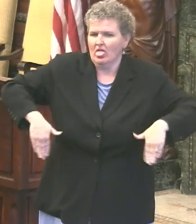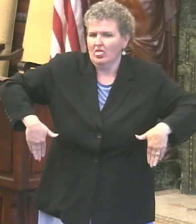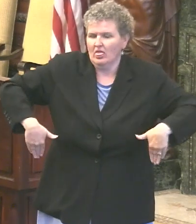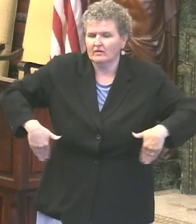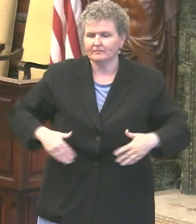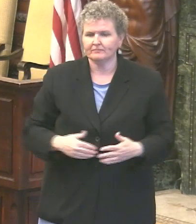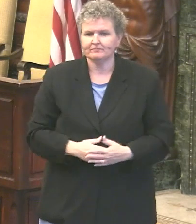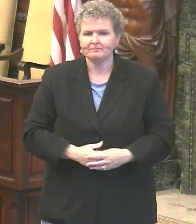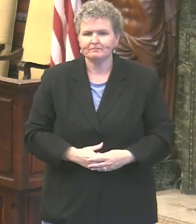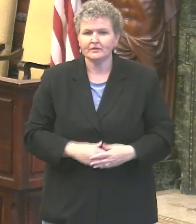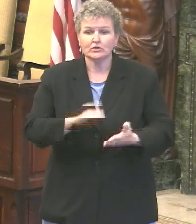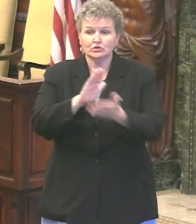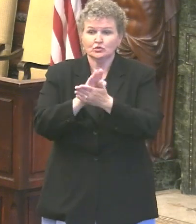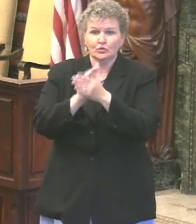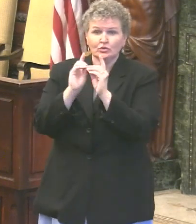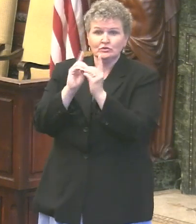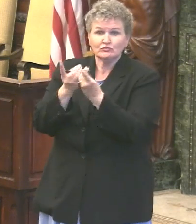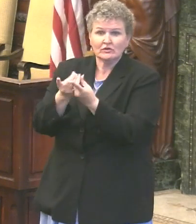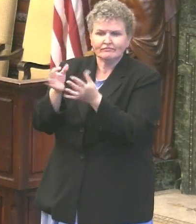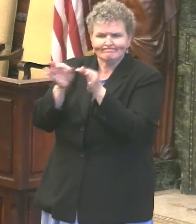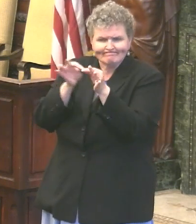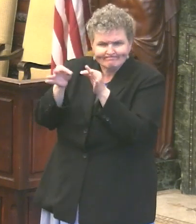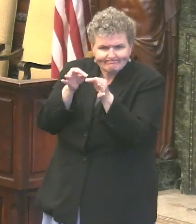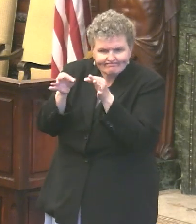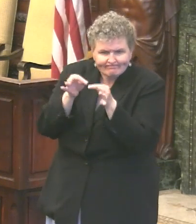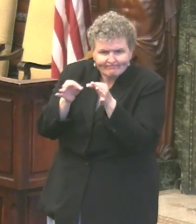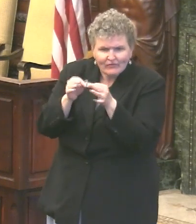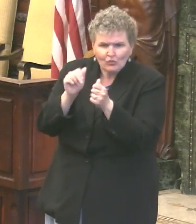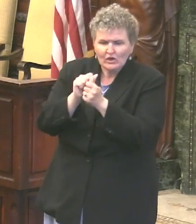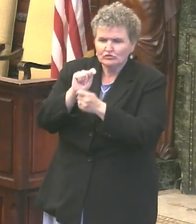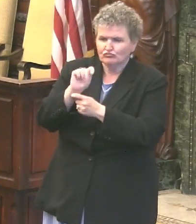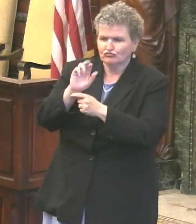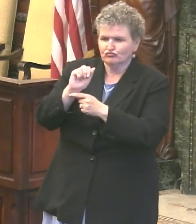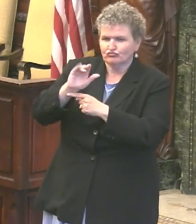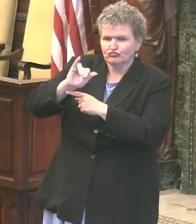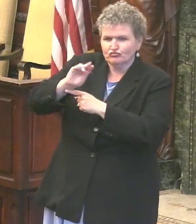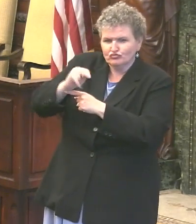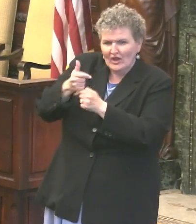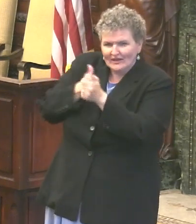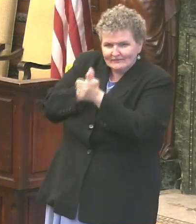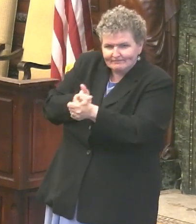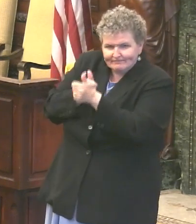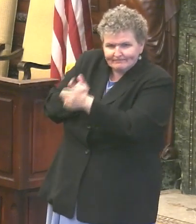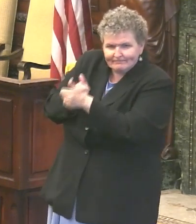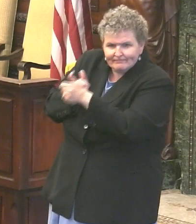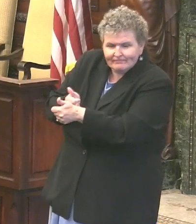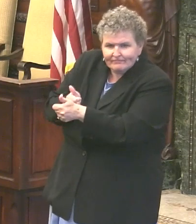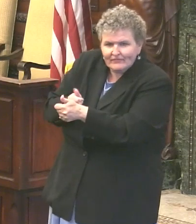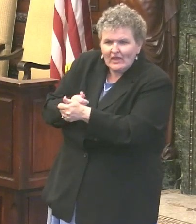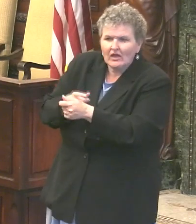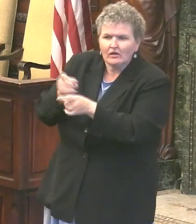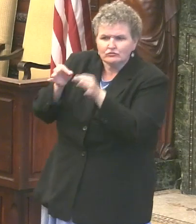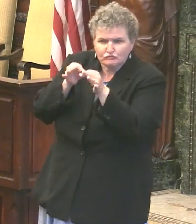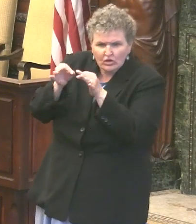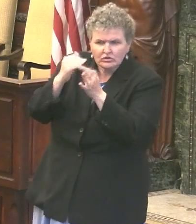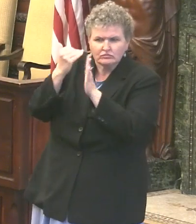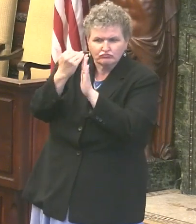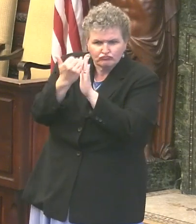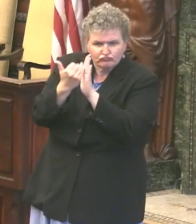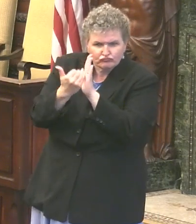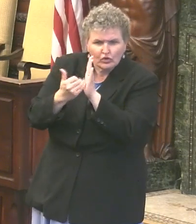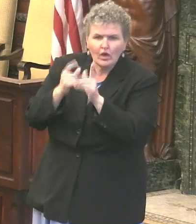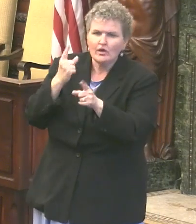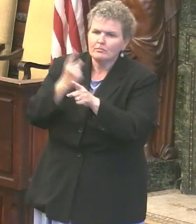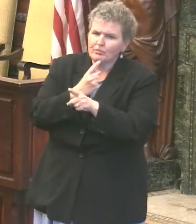around that to do contact tracing and put give instructions for the proper people